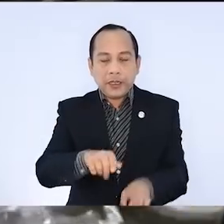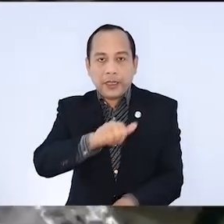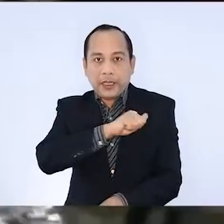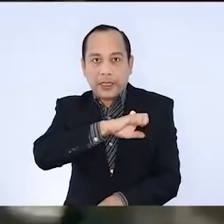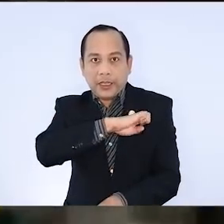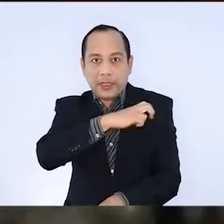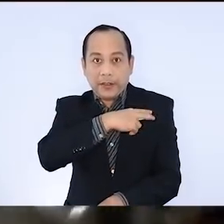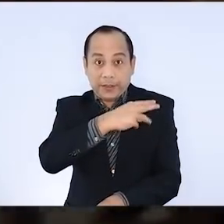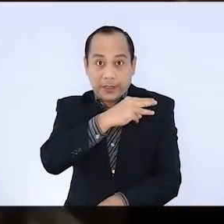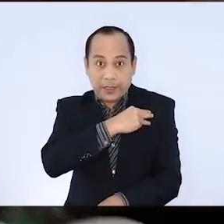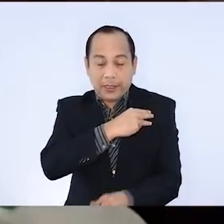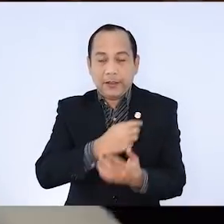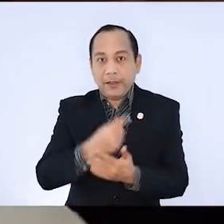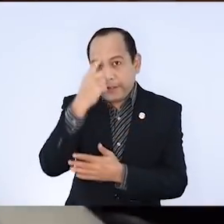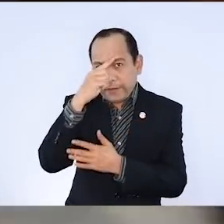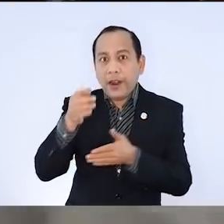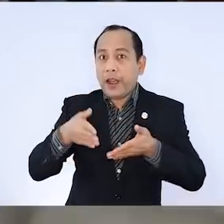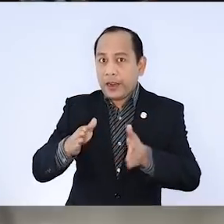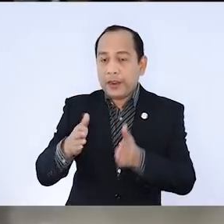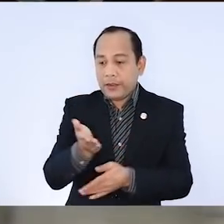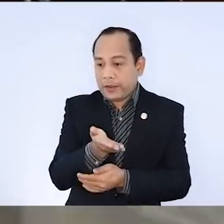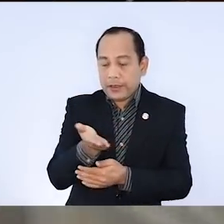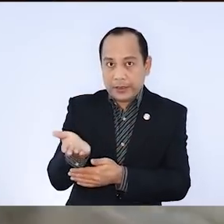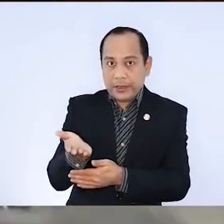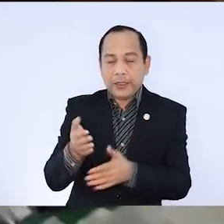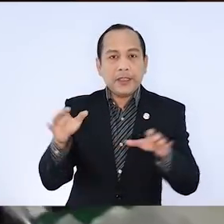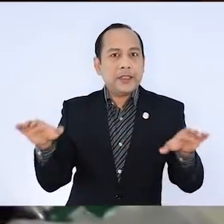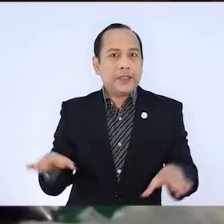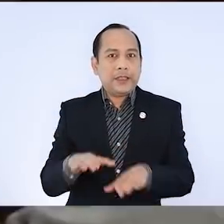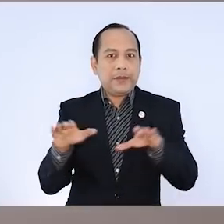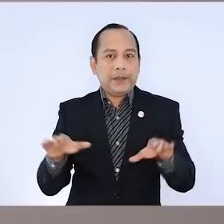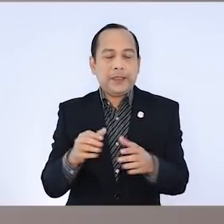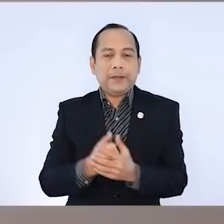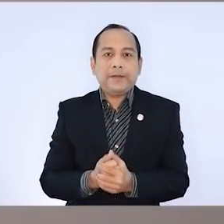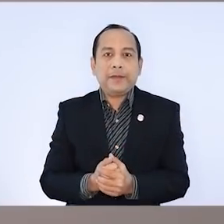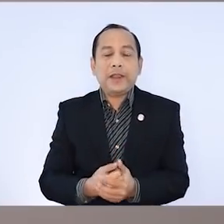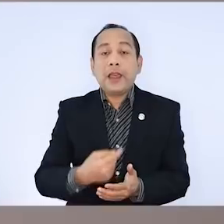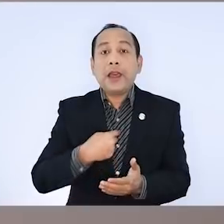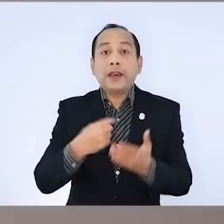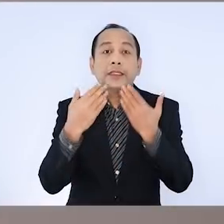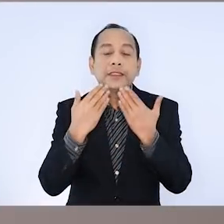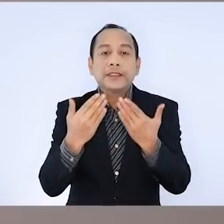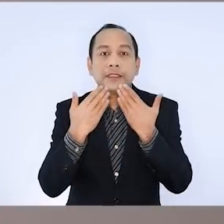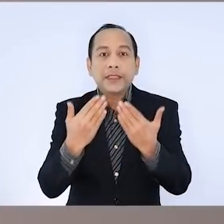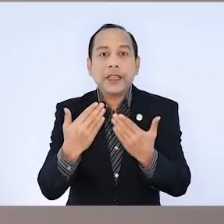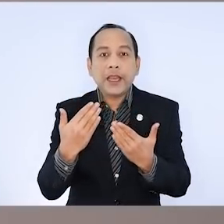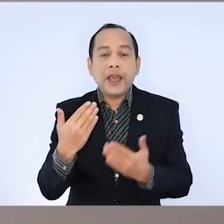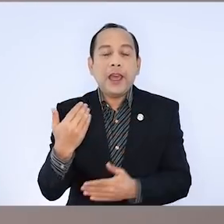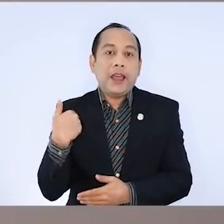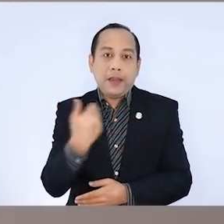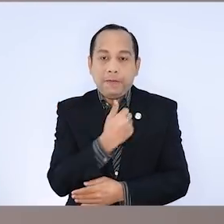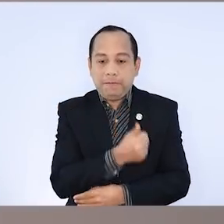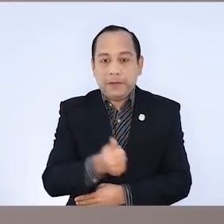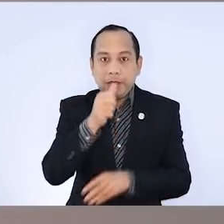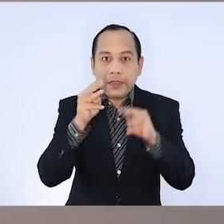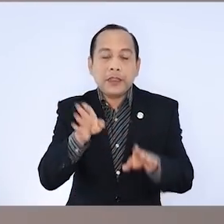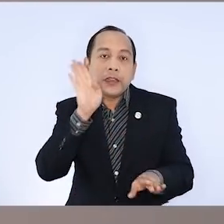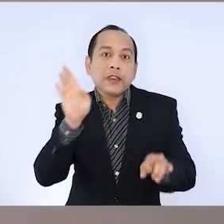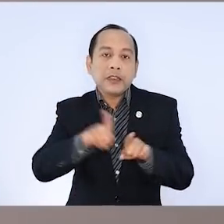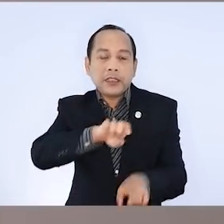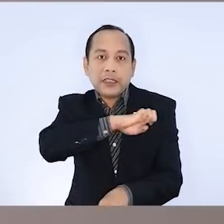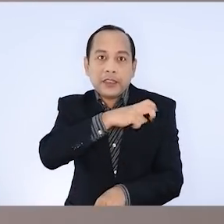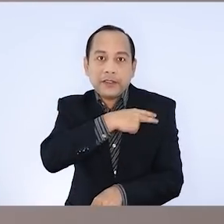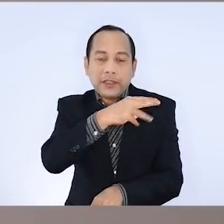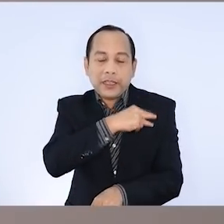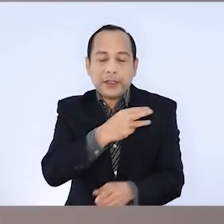Angelo Eranio V. Manalo, for allowing this kind of activity. I would like to thank our Executive Minister, Brother Eduardo